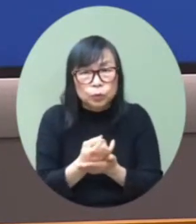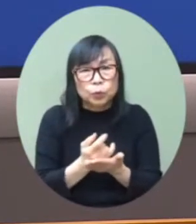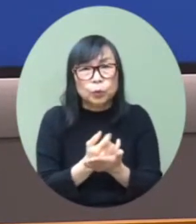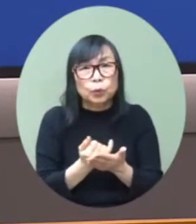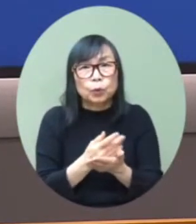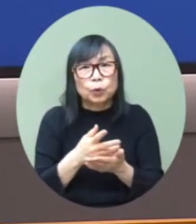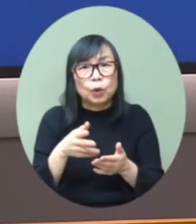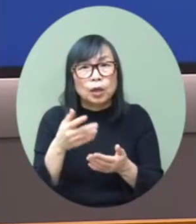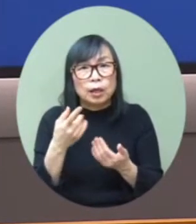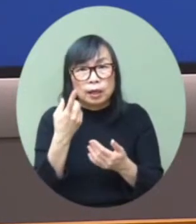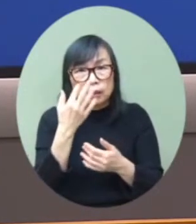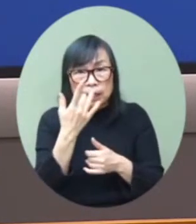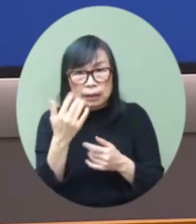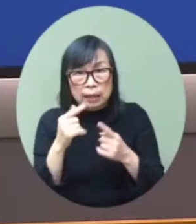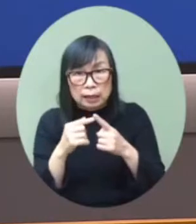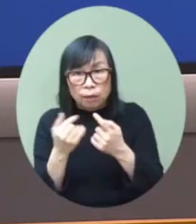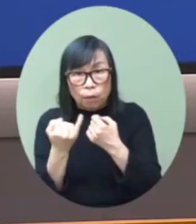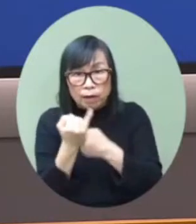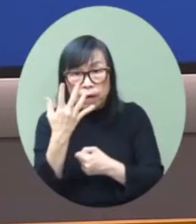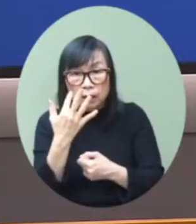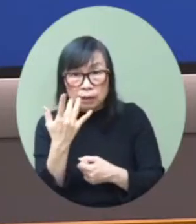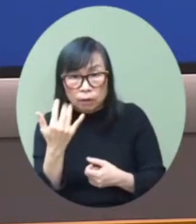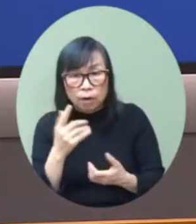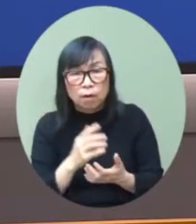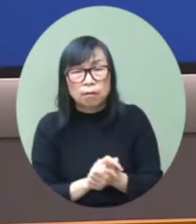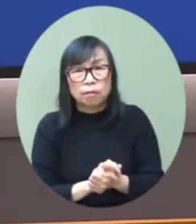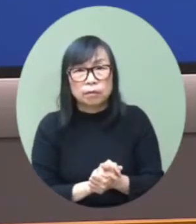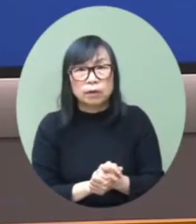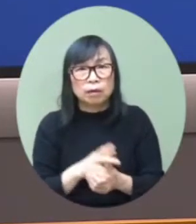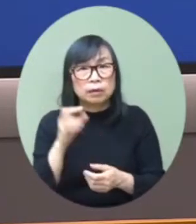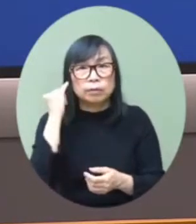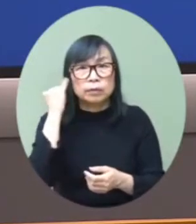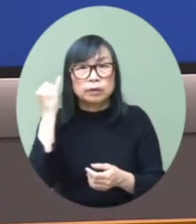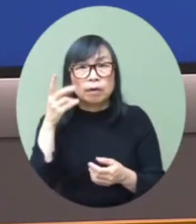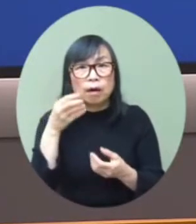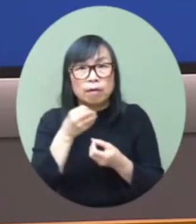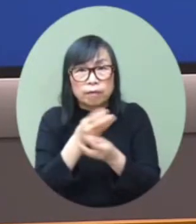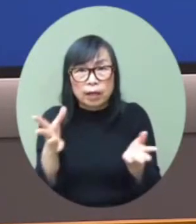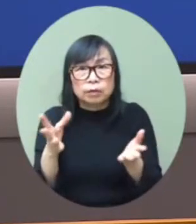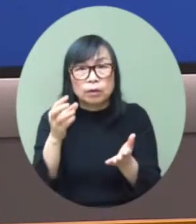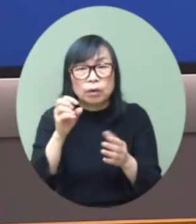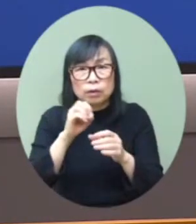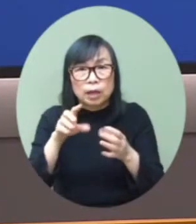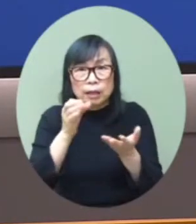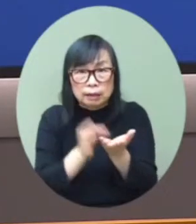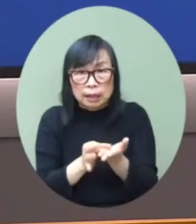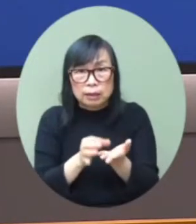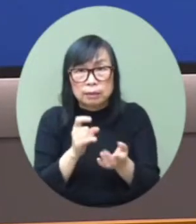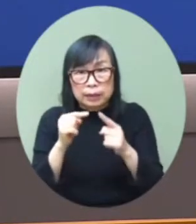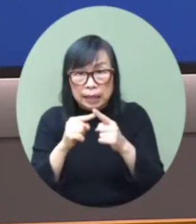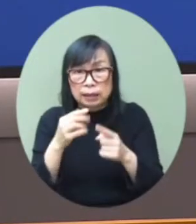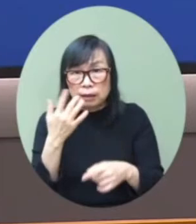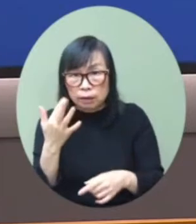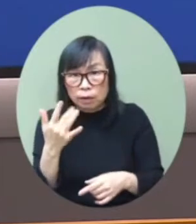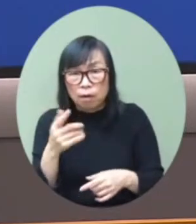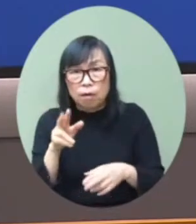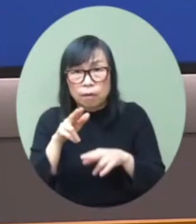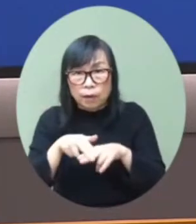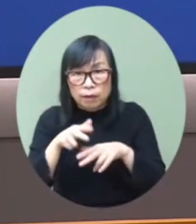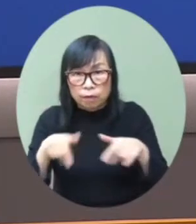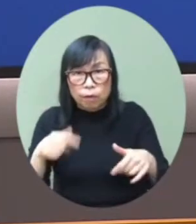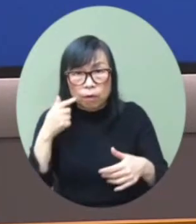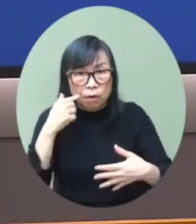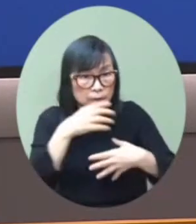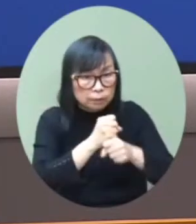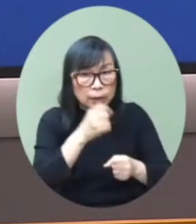testing noticed. It's hard to guess the number of non-compliant residents, as we don't know the